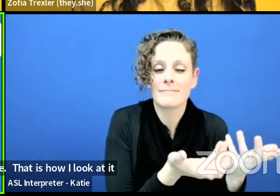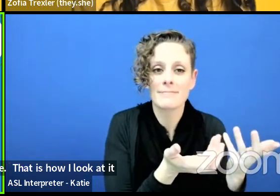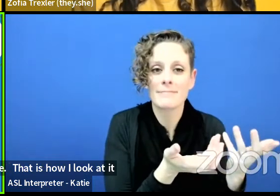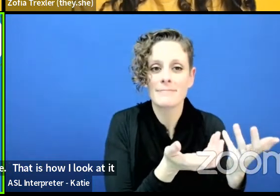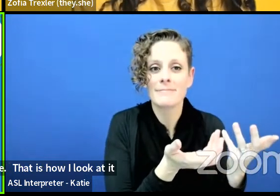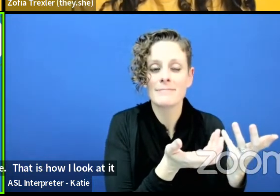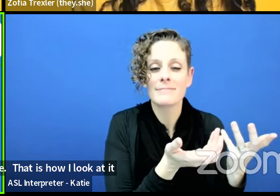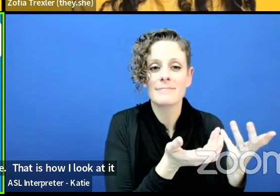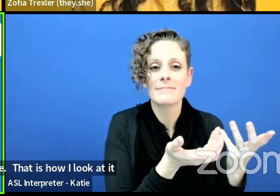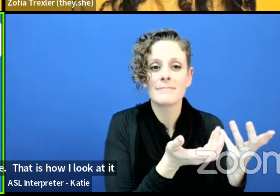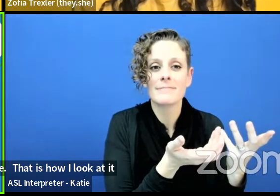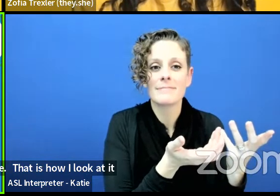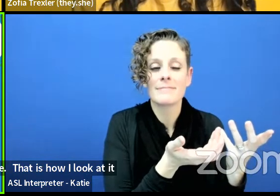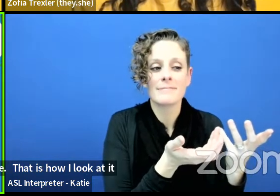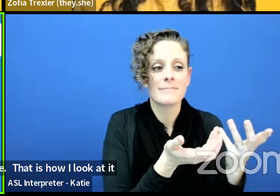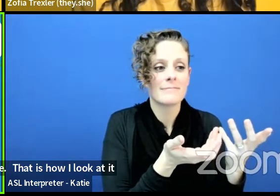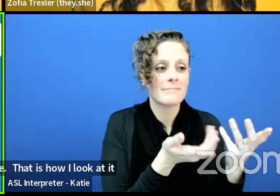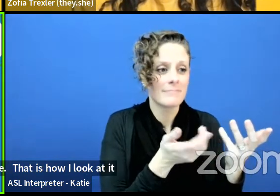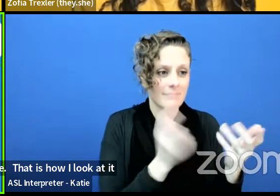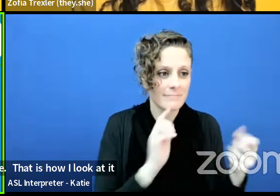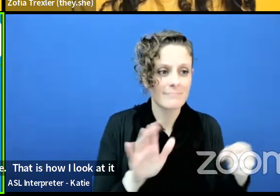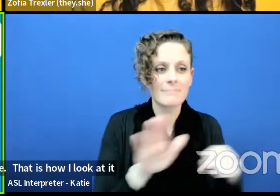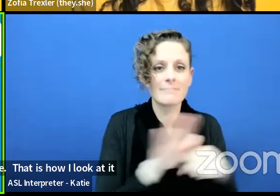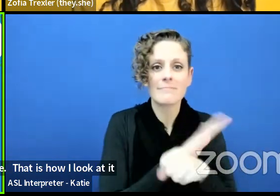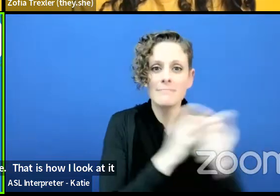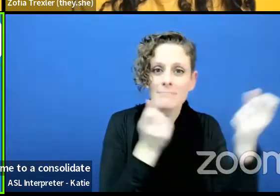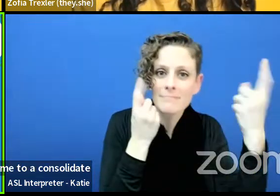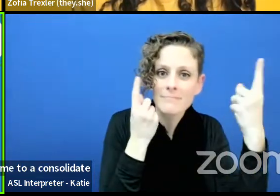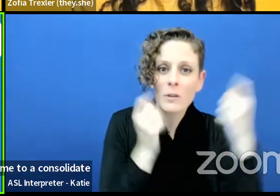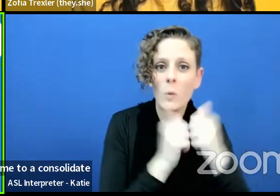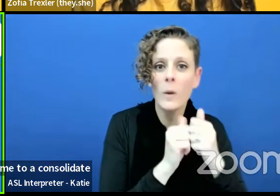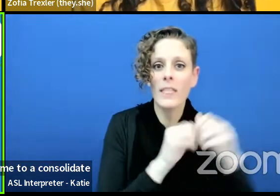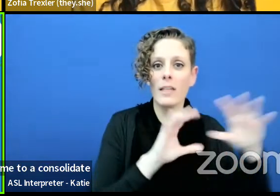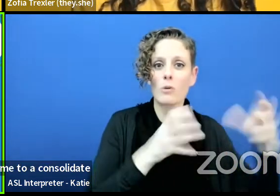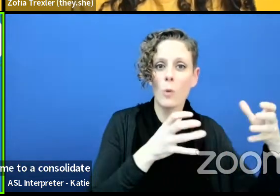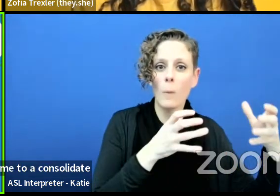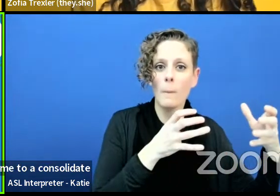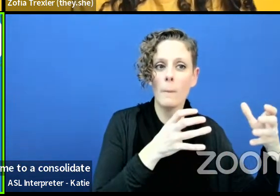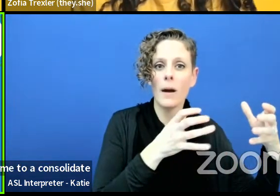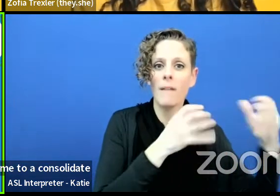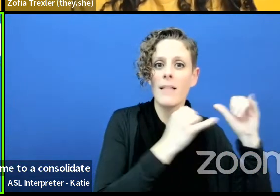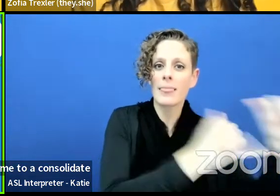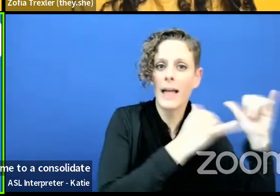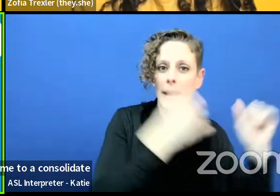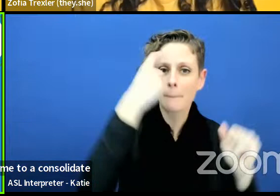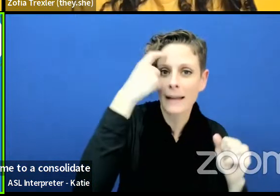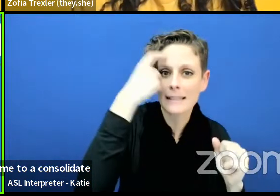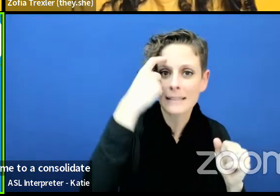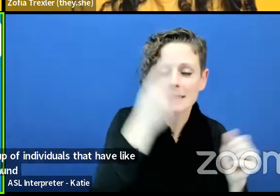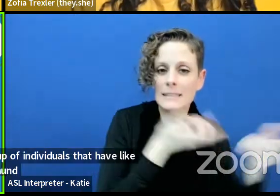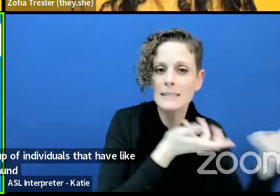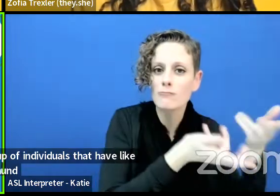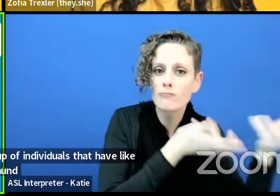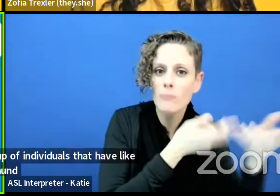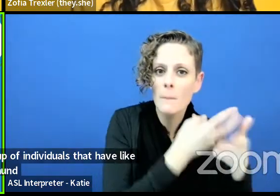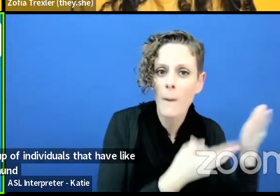come to a consolidated understanding with a group of individuals that have like-mindedness